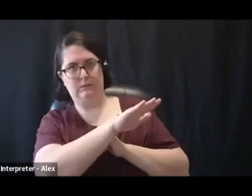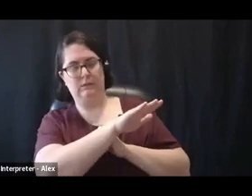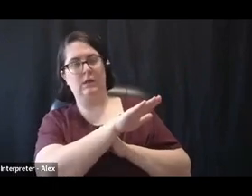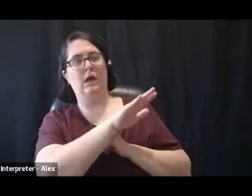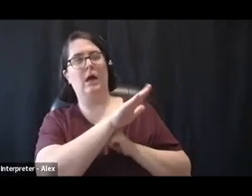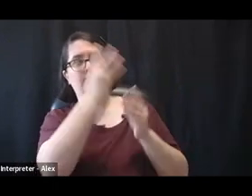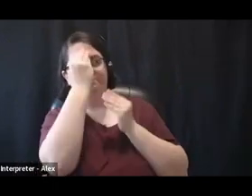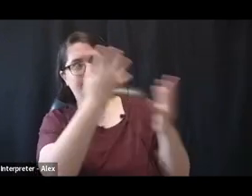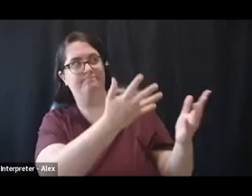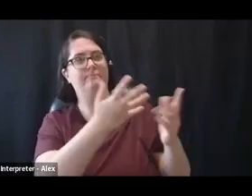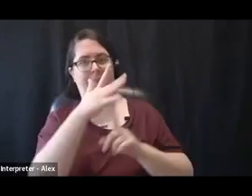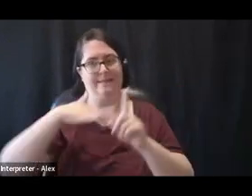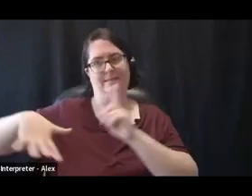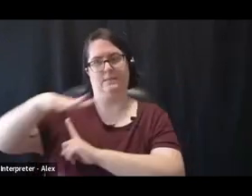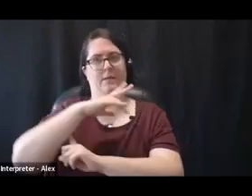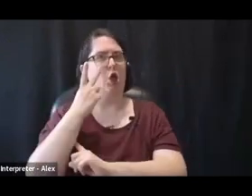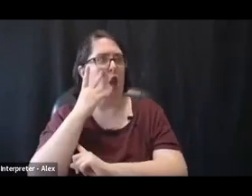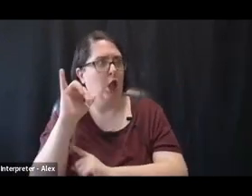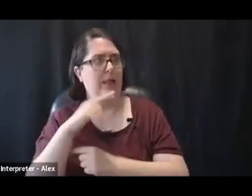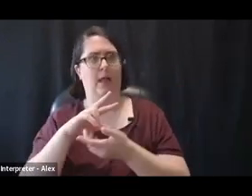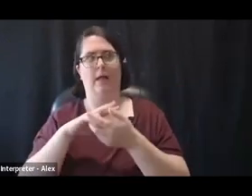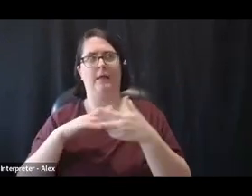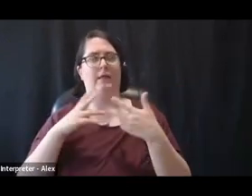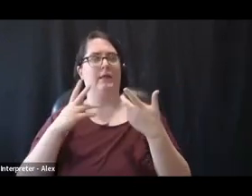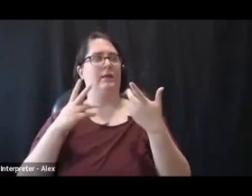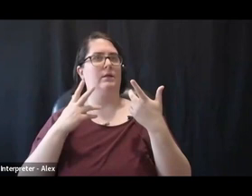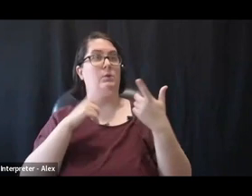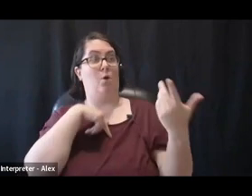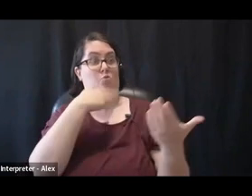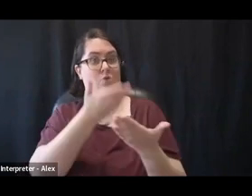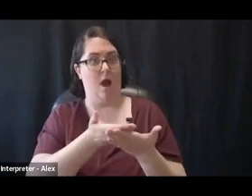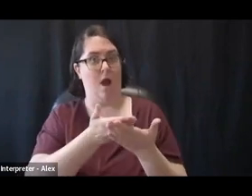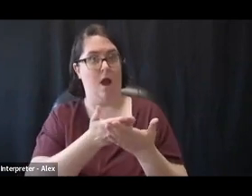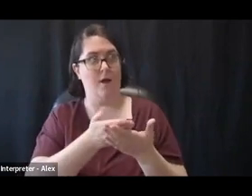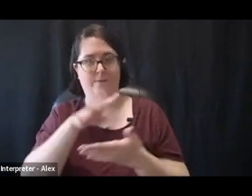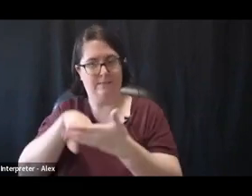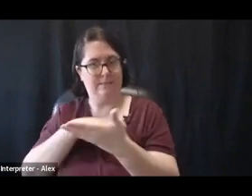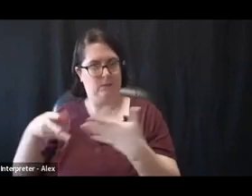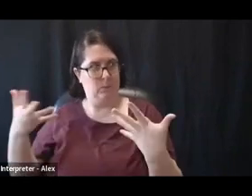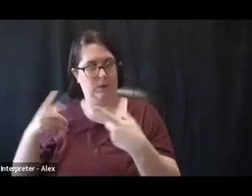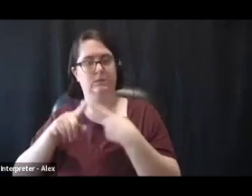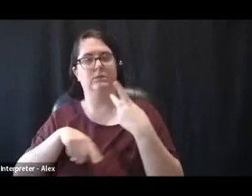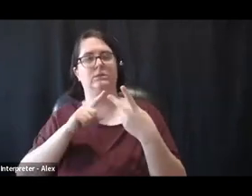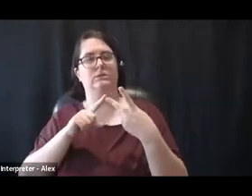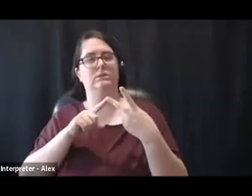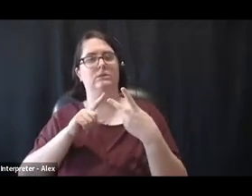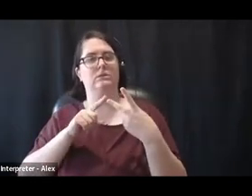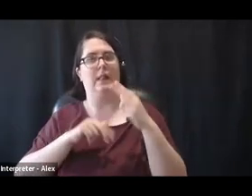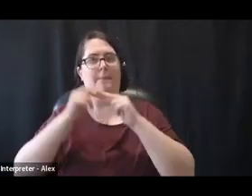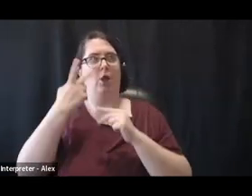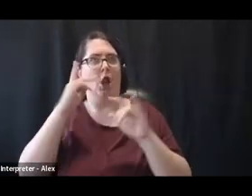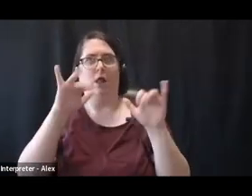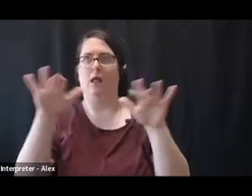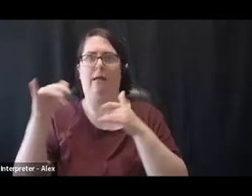to let them know about our space, what they were coming in, when they come, what are our schedules, what does the building look